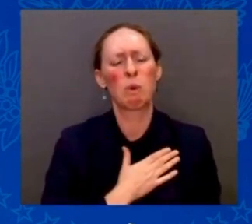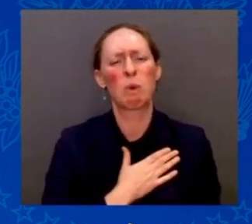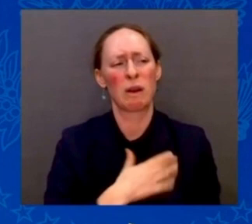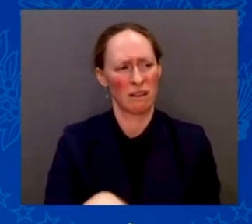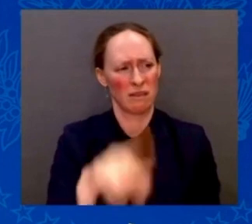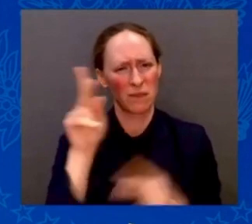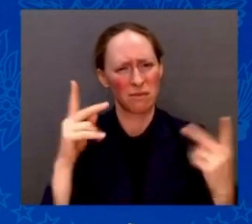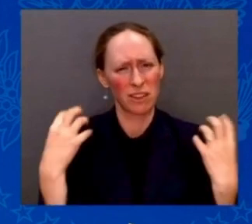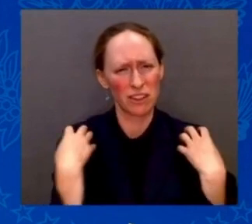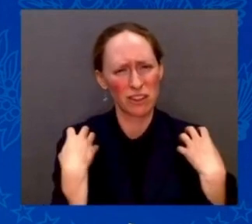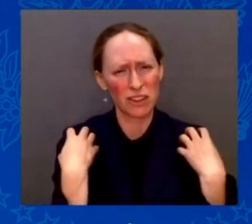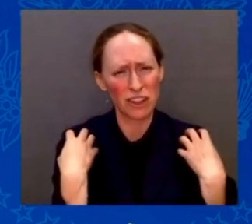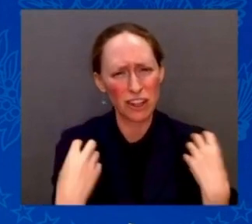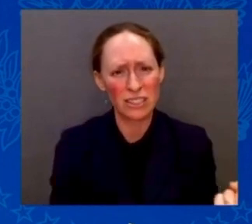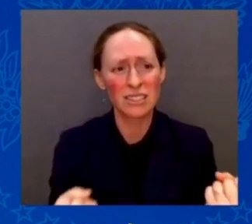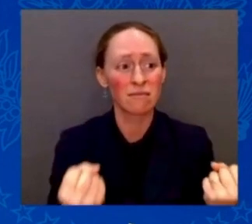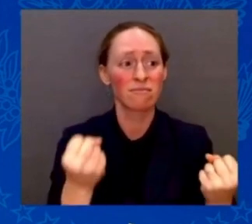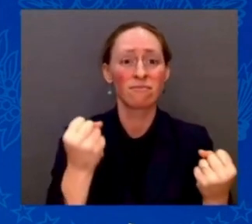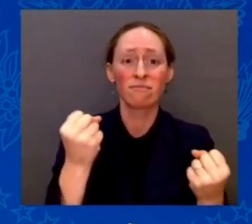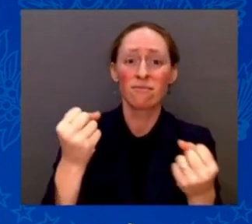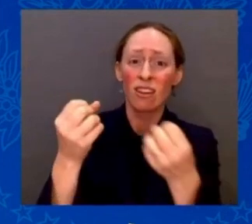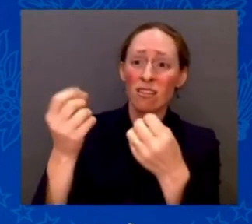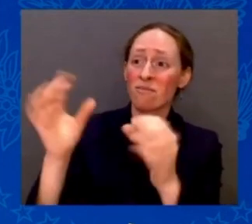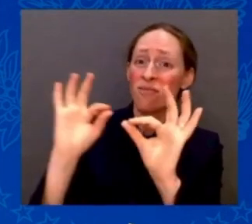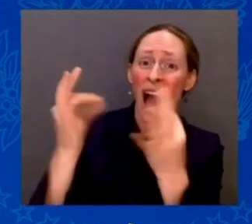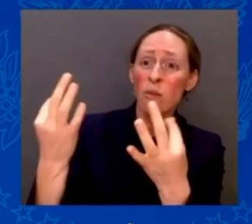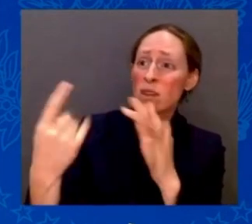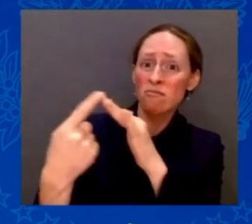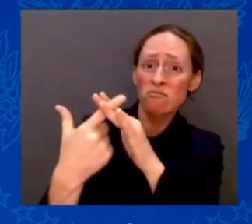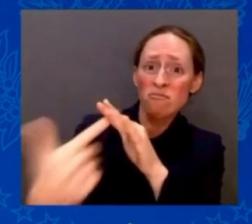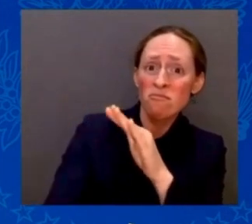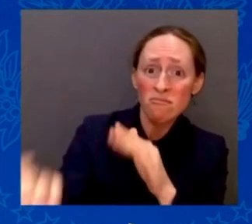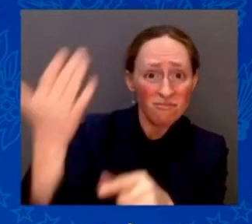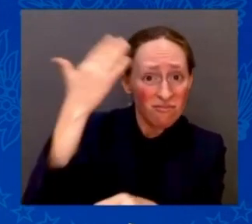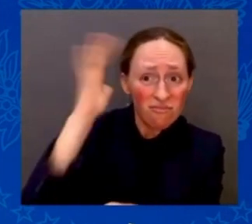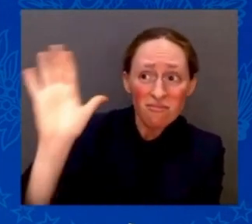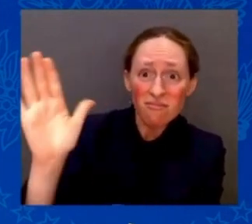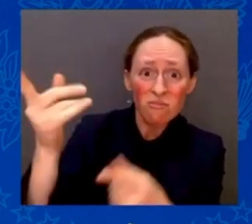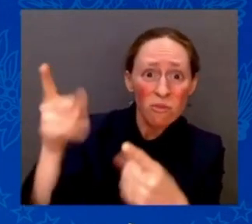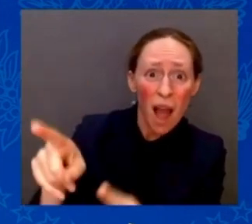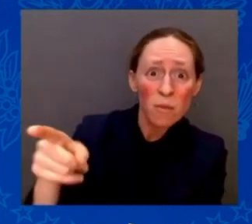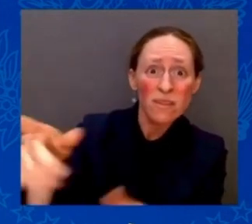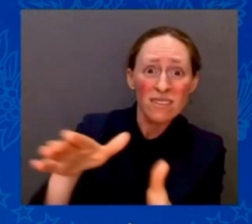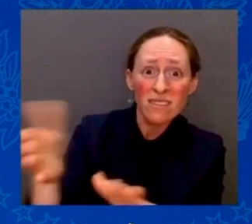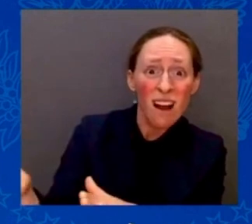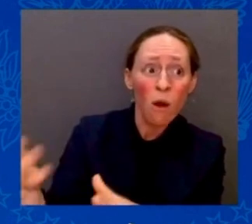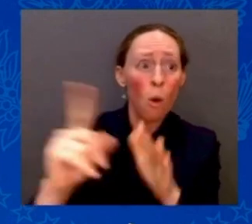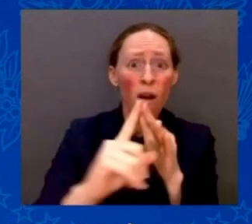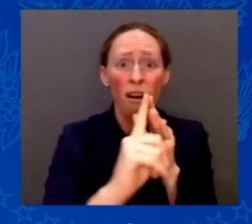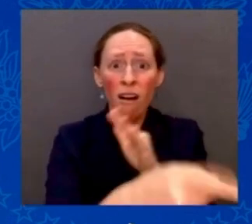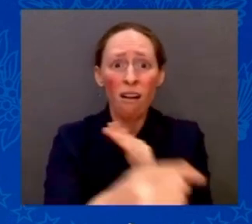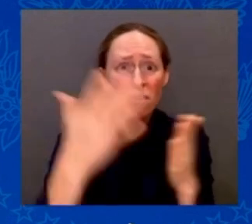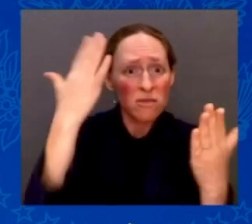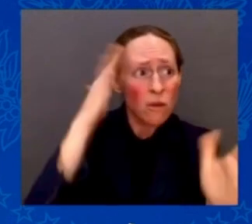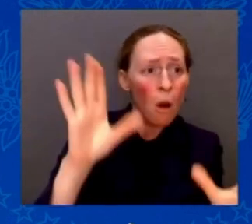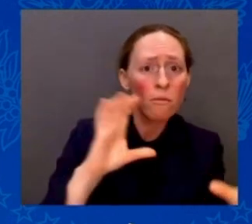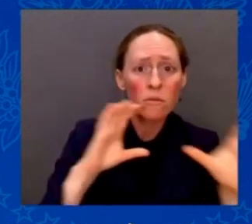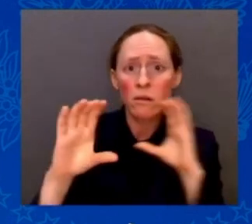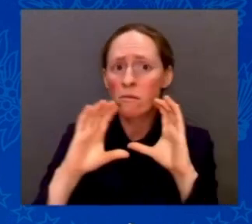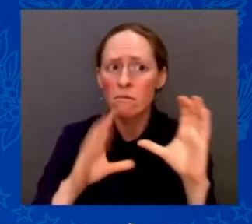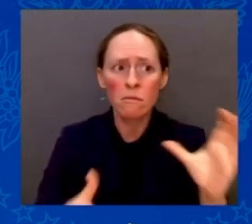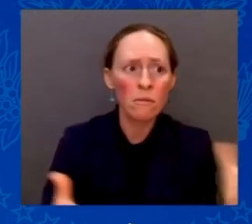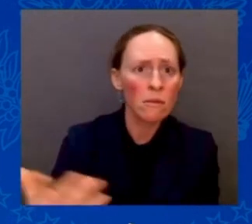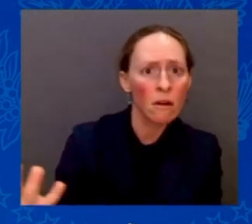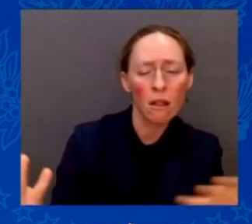lost are lost. Are they gone? Are they dead? Are they missing? Or are they just not accountable? Where are they? They've lost